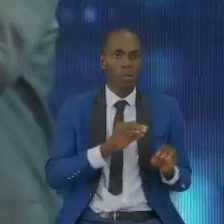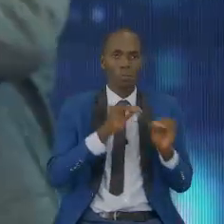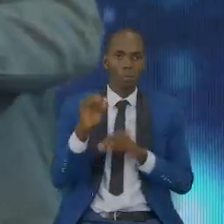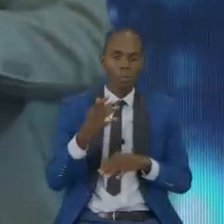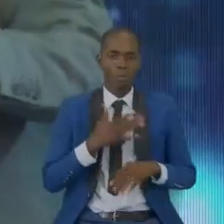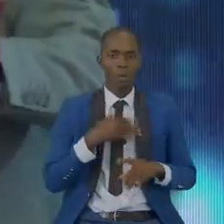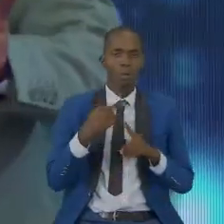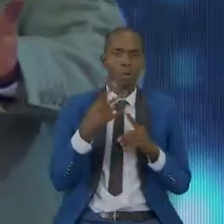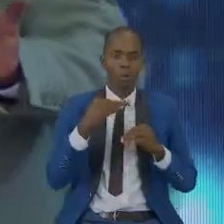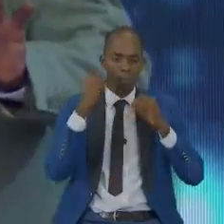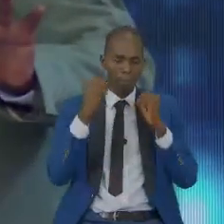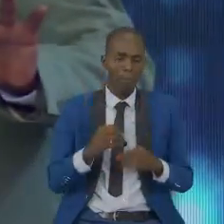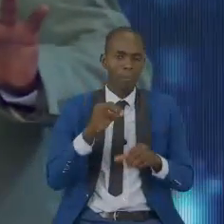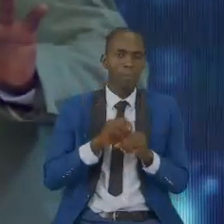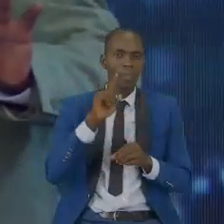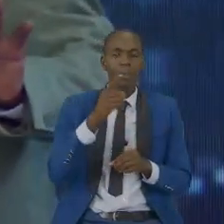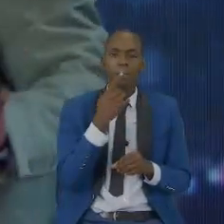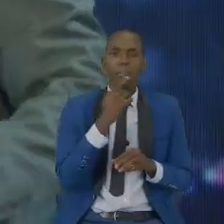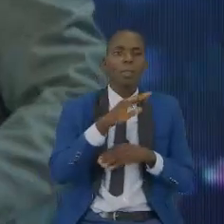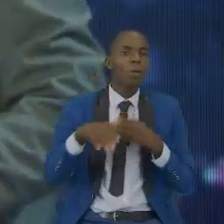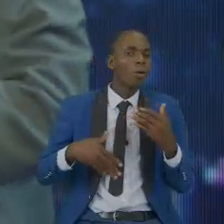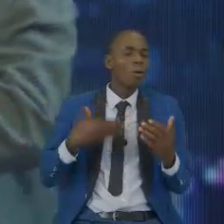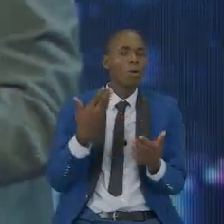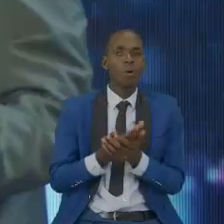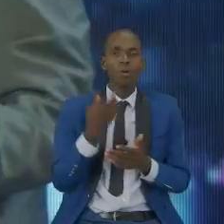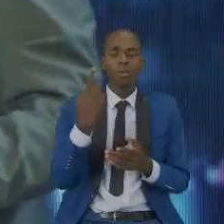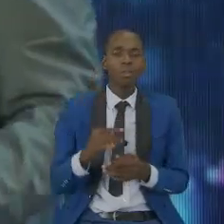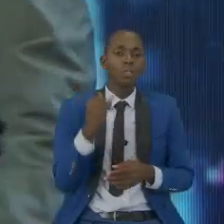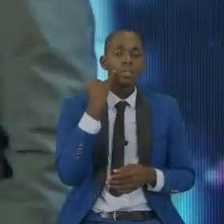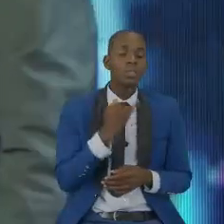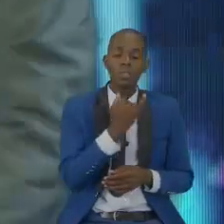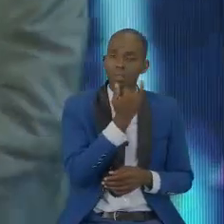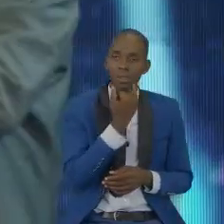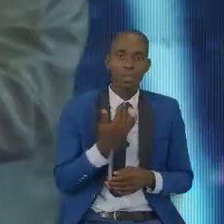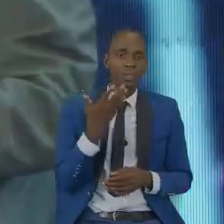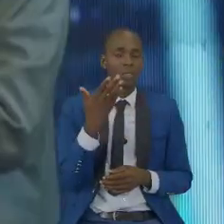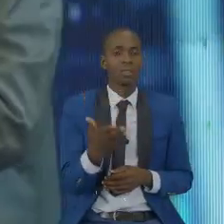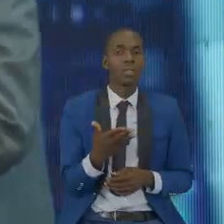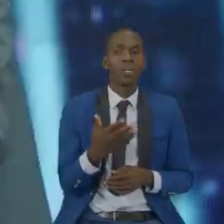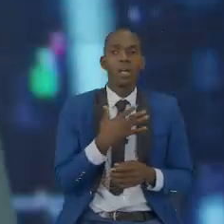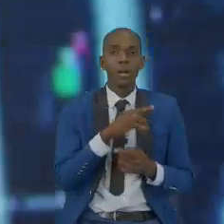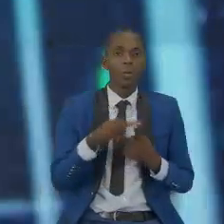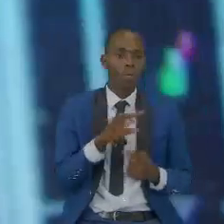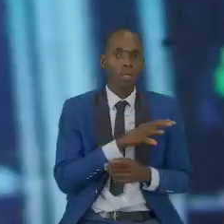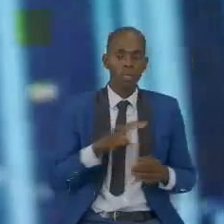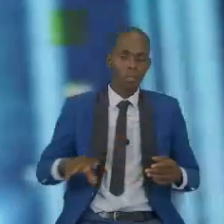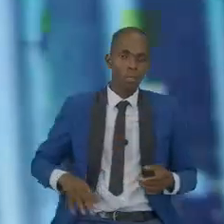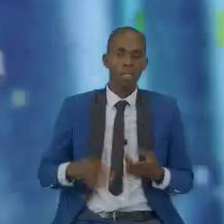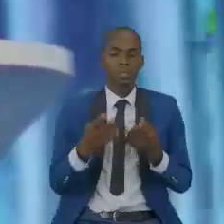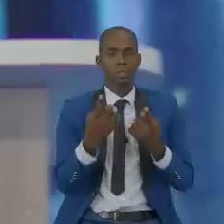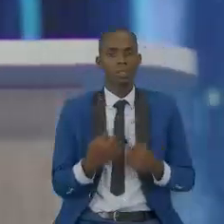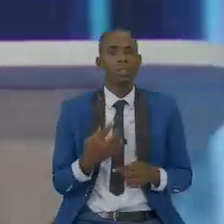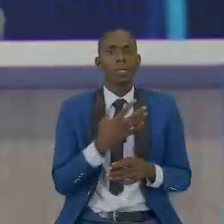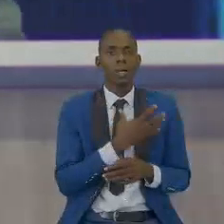mouth. All those Israelites have read that, and yet when Christ came, they were blinded. The